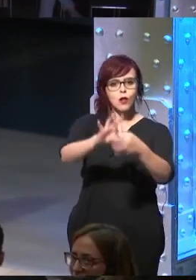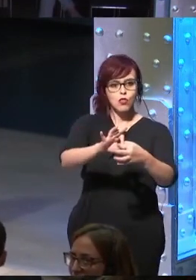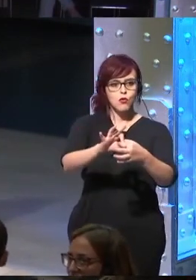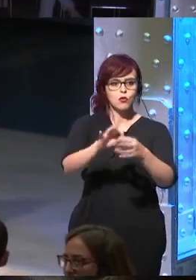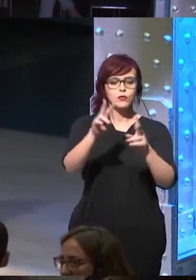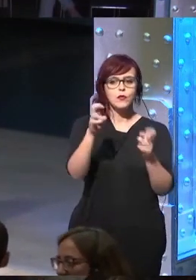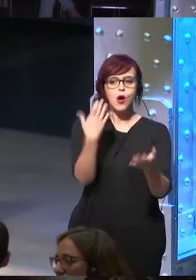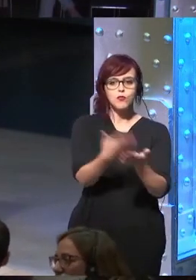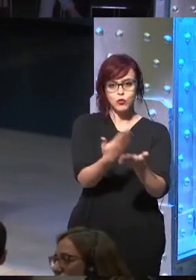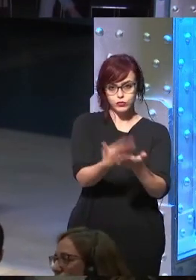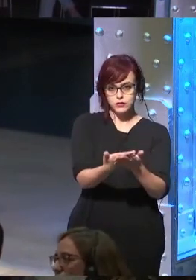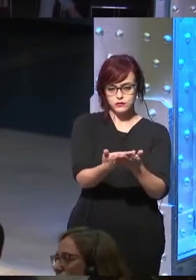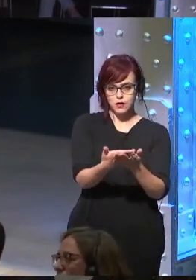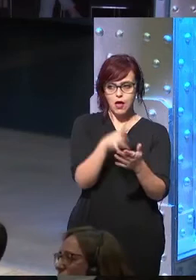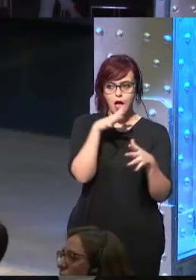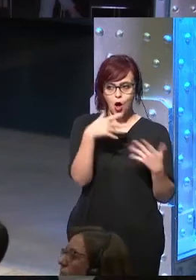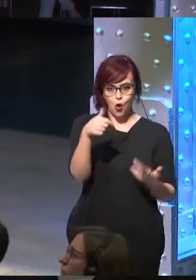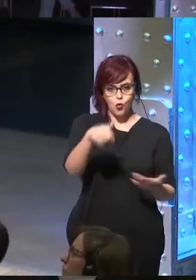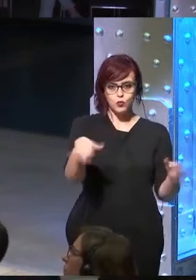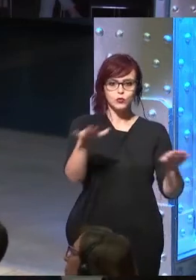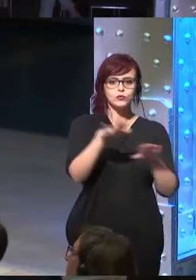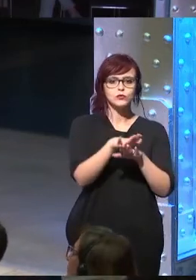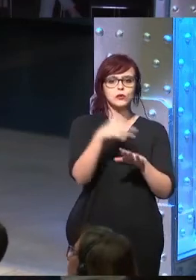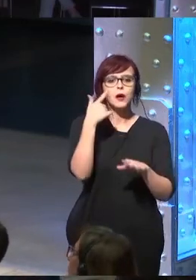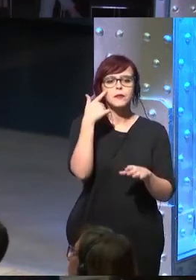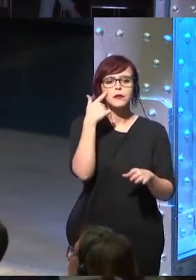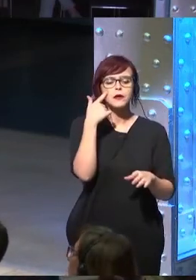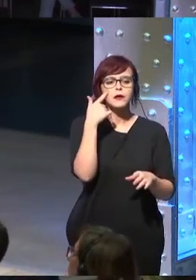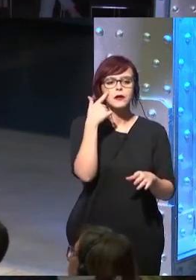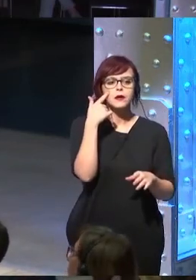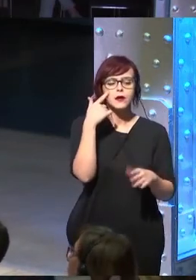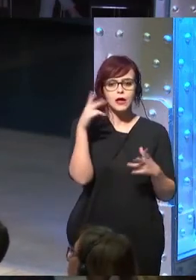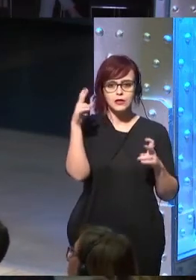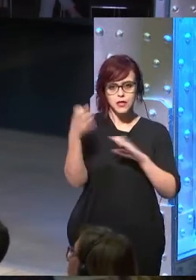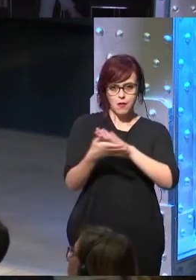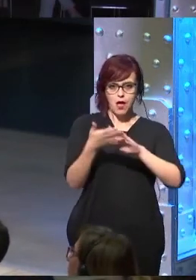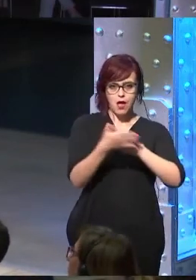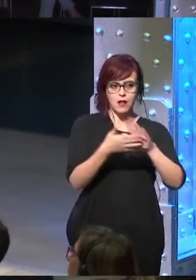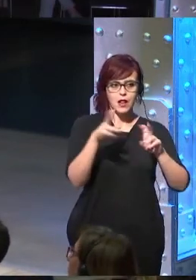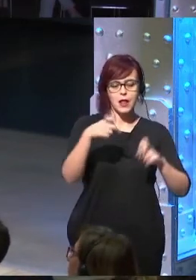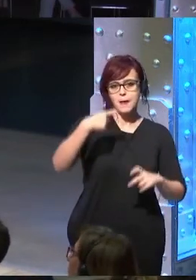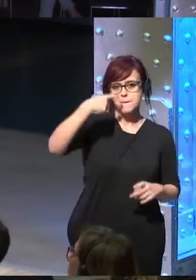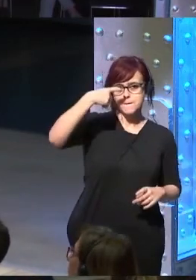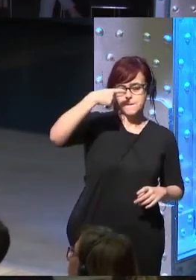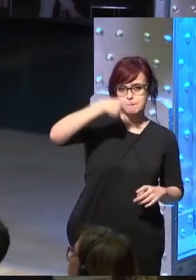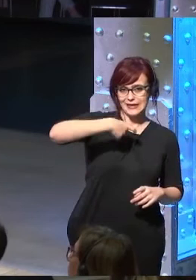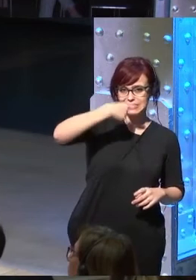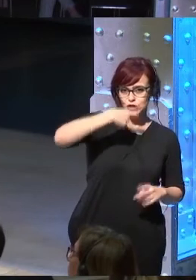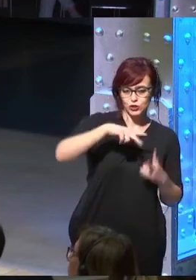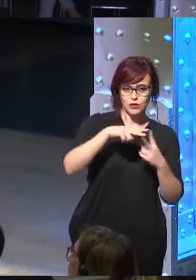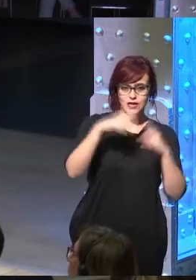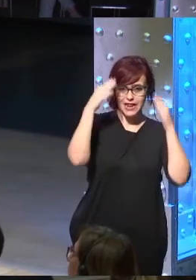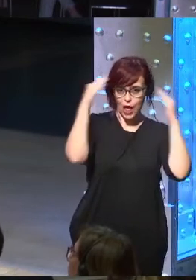and consistently to the proposal that you've done here tonight, I would like to speak about two